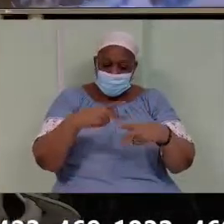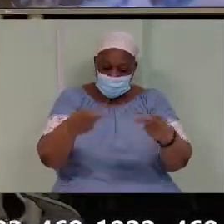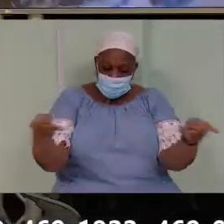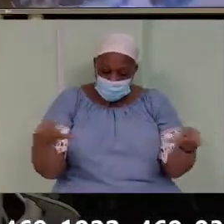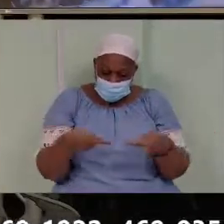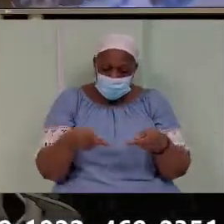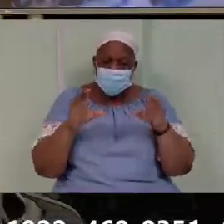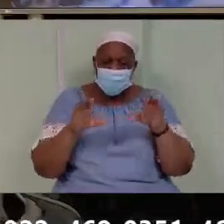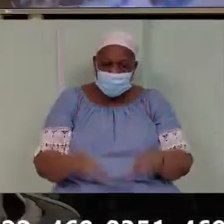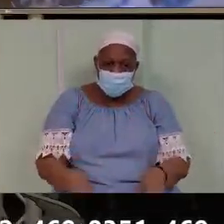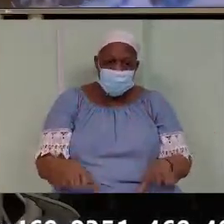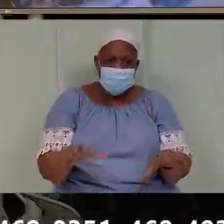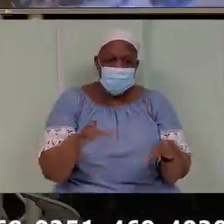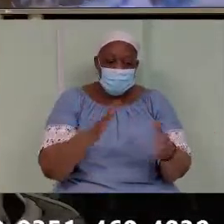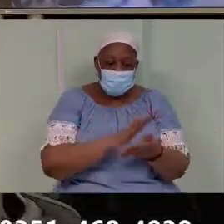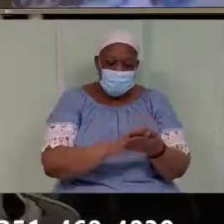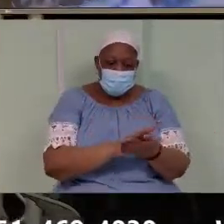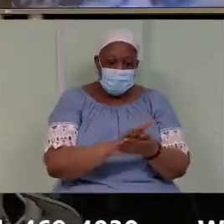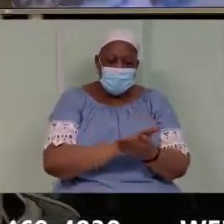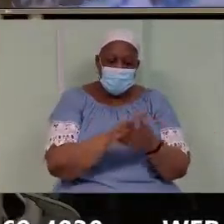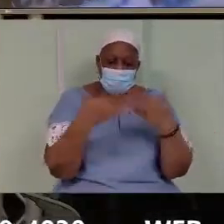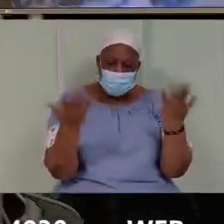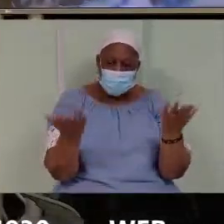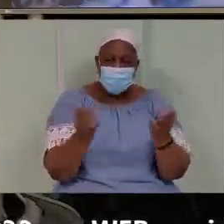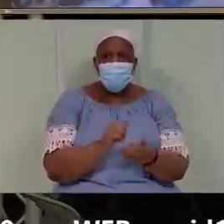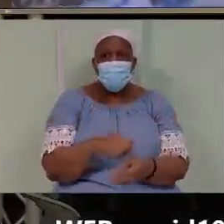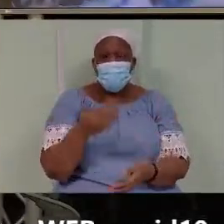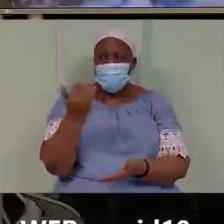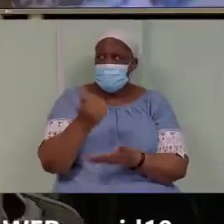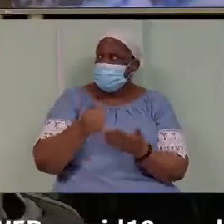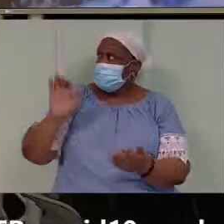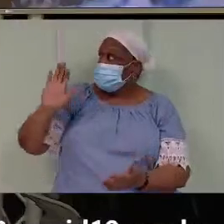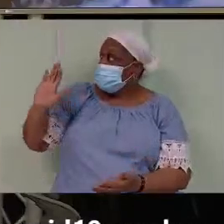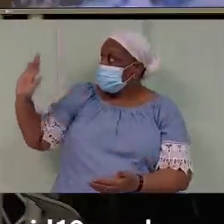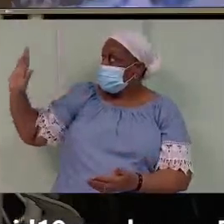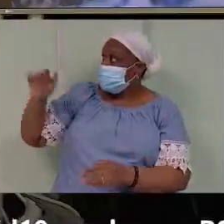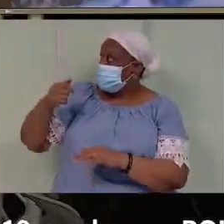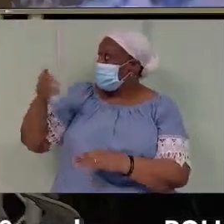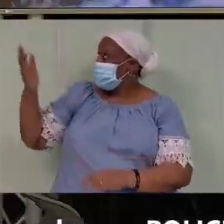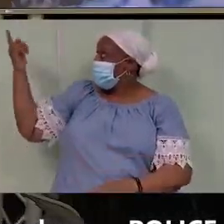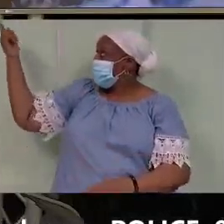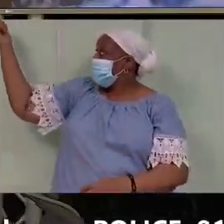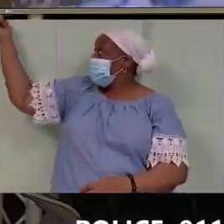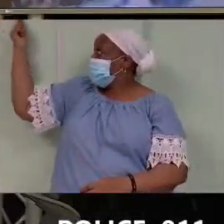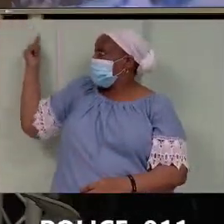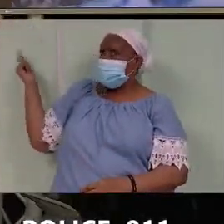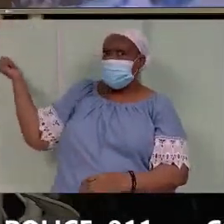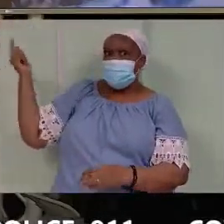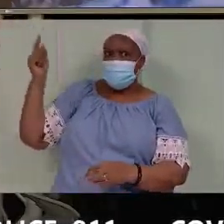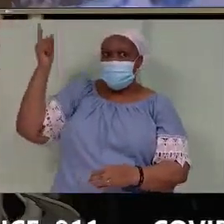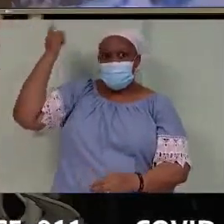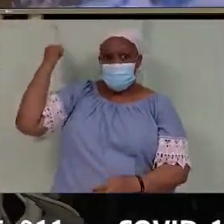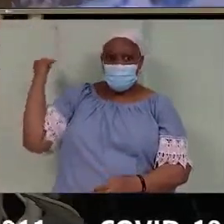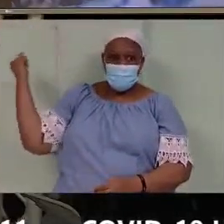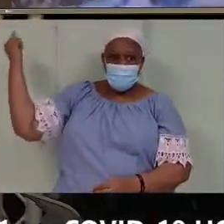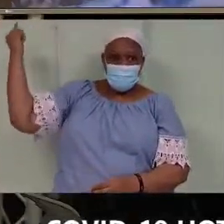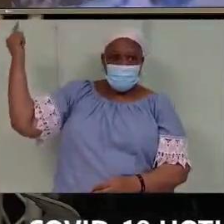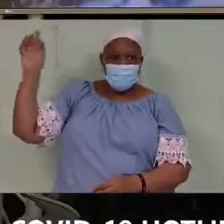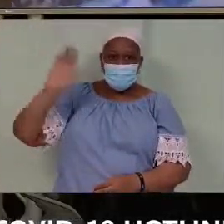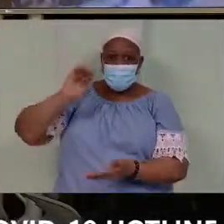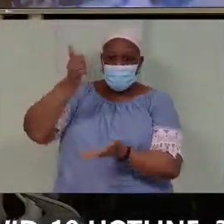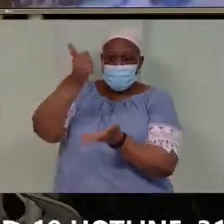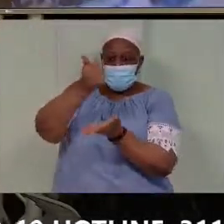have their dispensers in place for the hand sanitization process to take